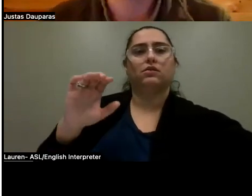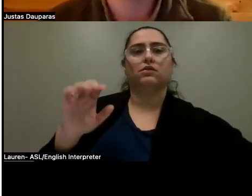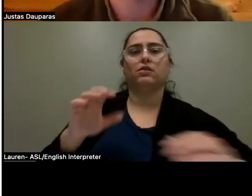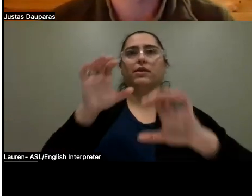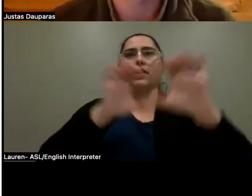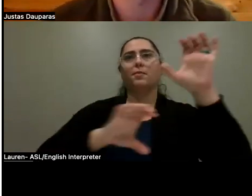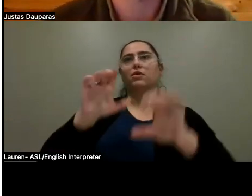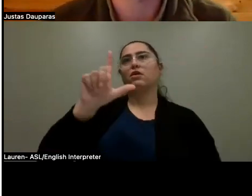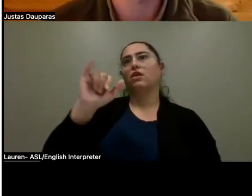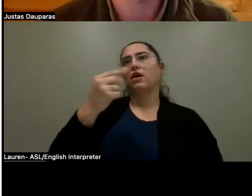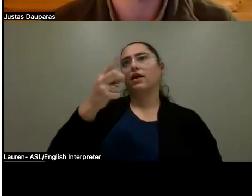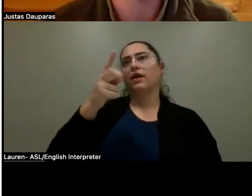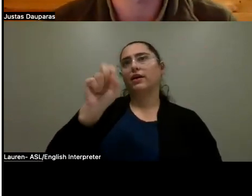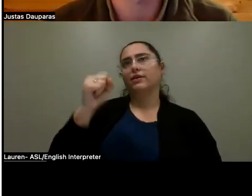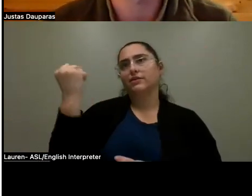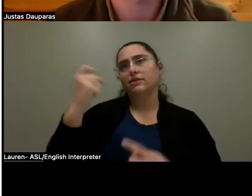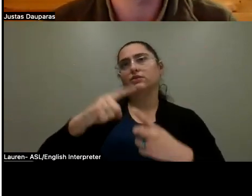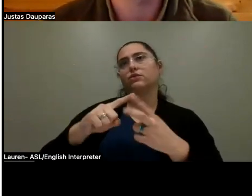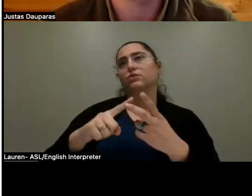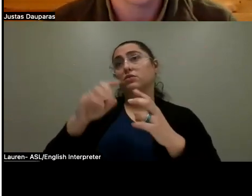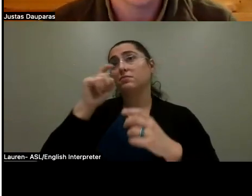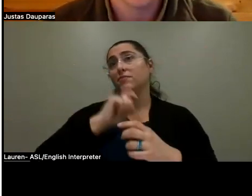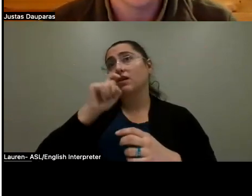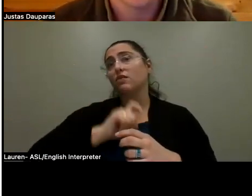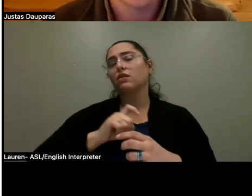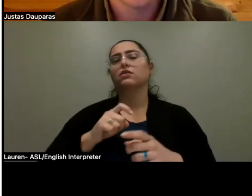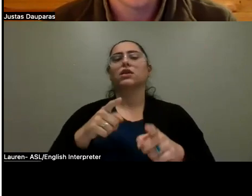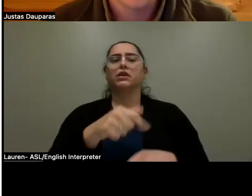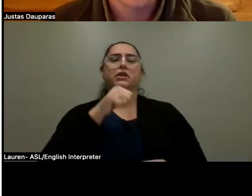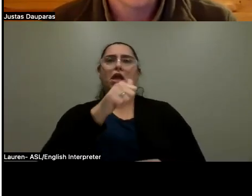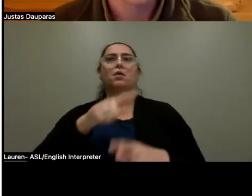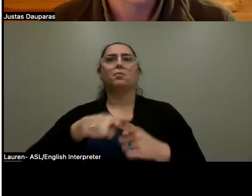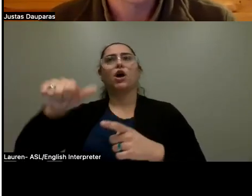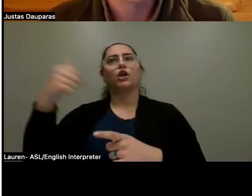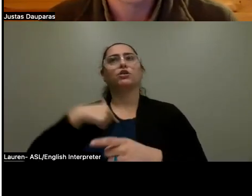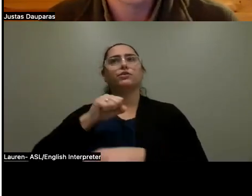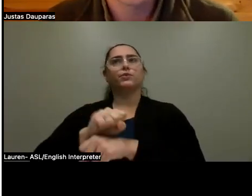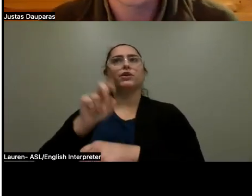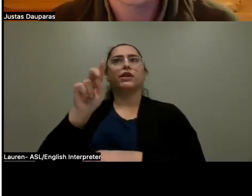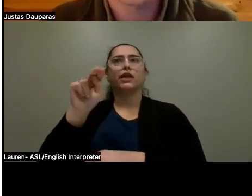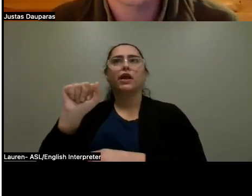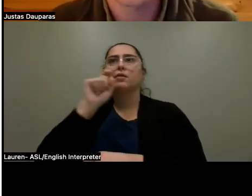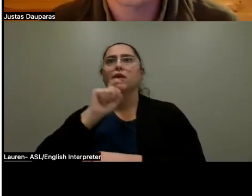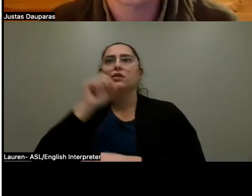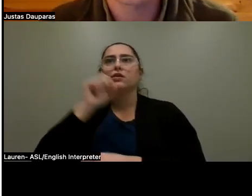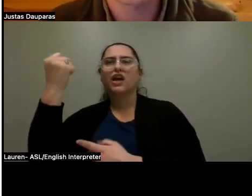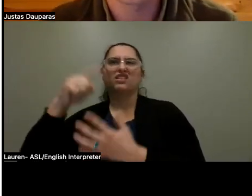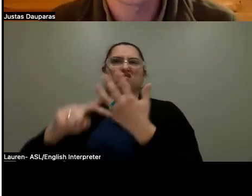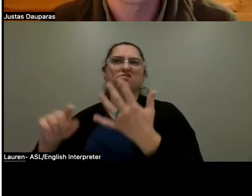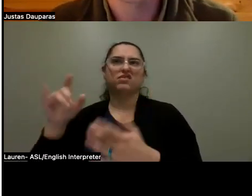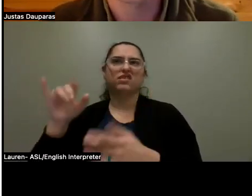that take in different metals, ligands, DNA, RNA, and so on. What's the